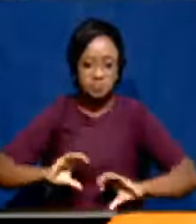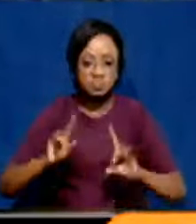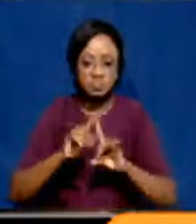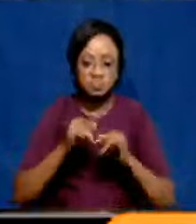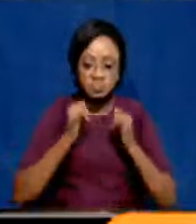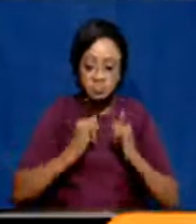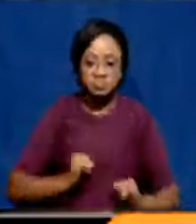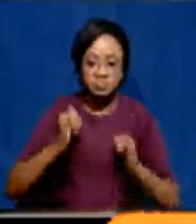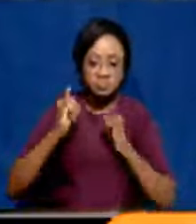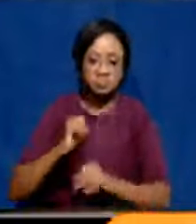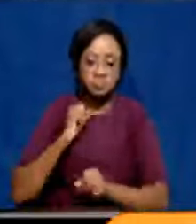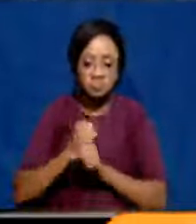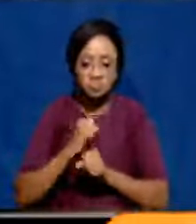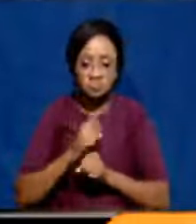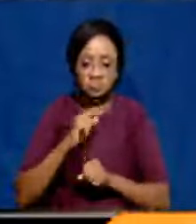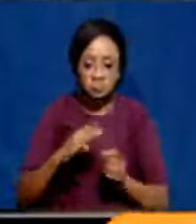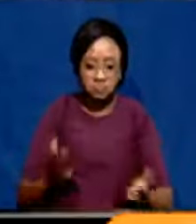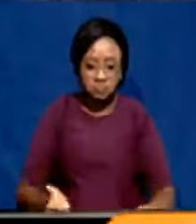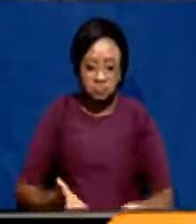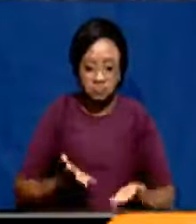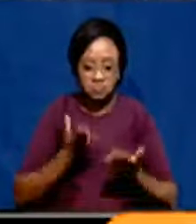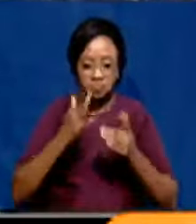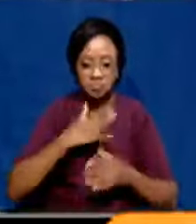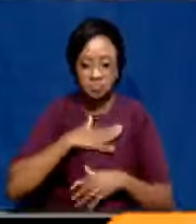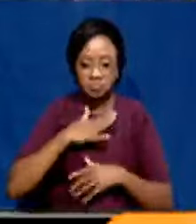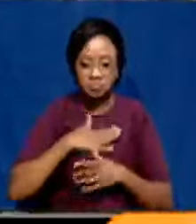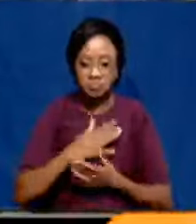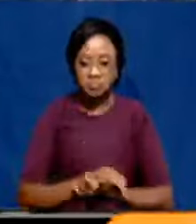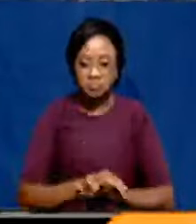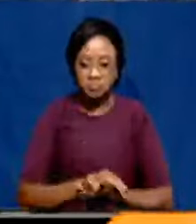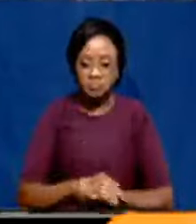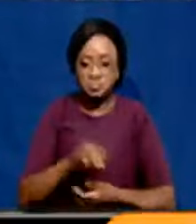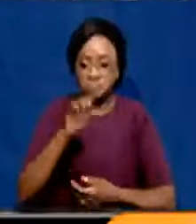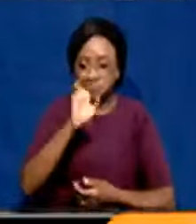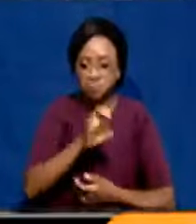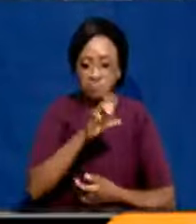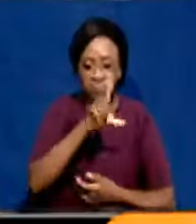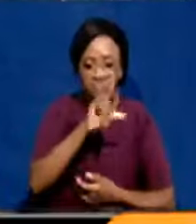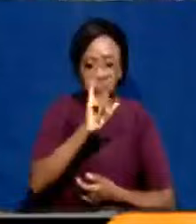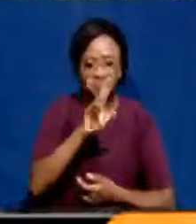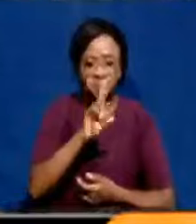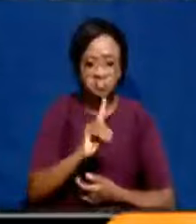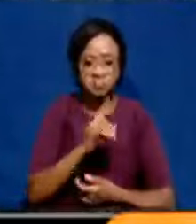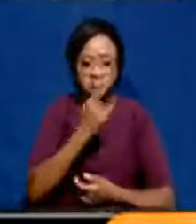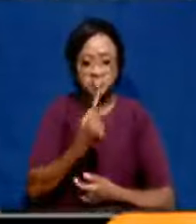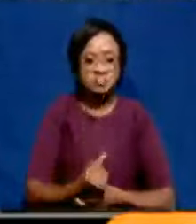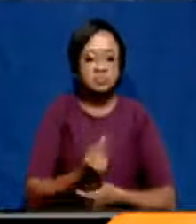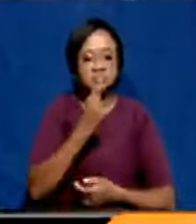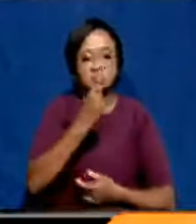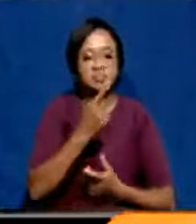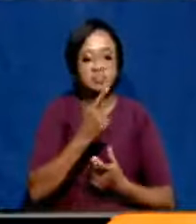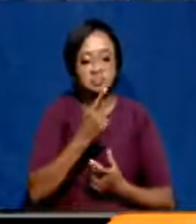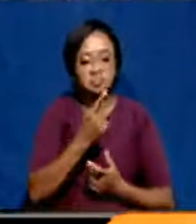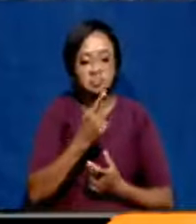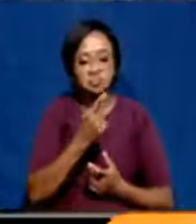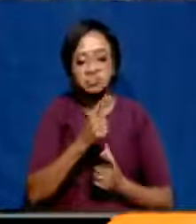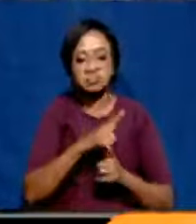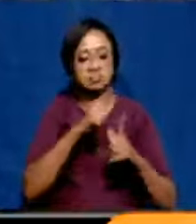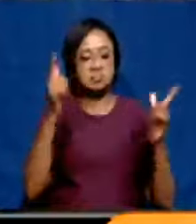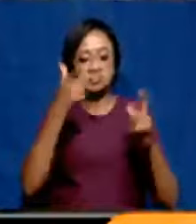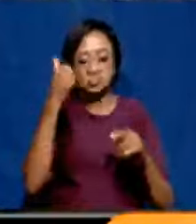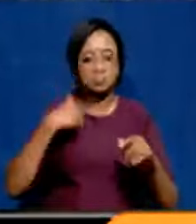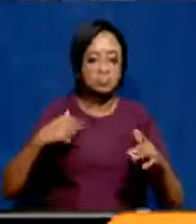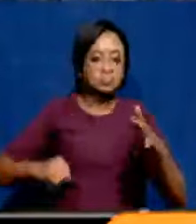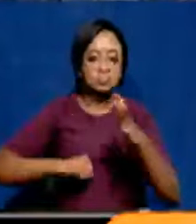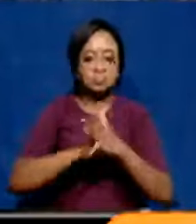efforts that are putting us where we are. It's not a lie. Eliud Kipchoge is not the great Eliud Kipchoge because he has gotten all the support